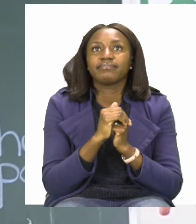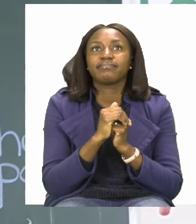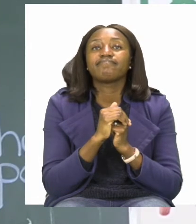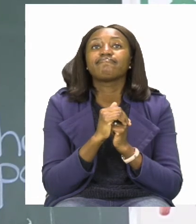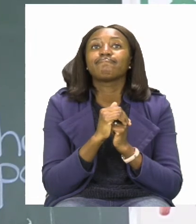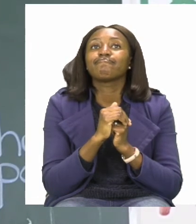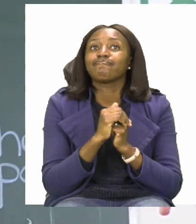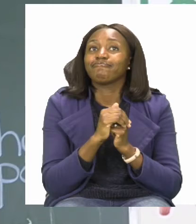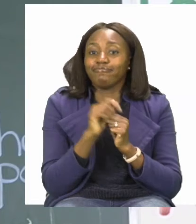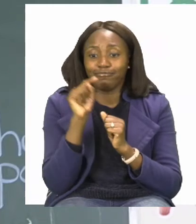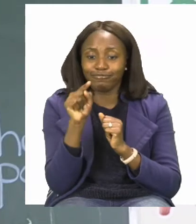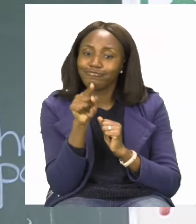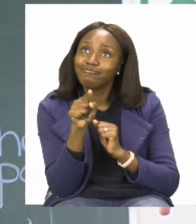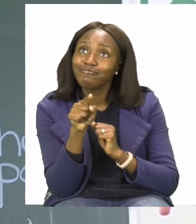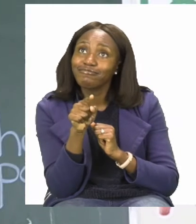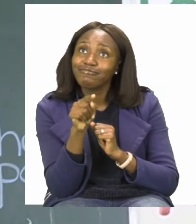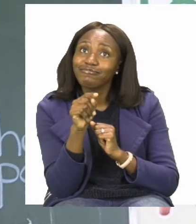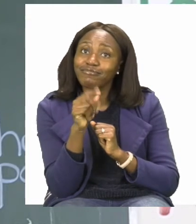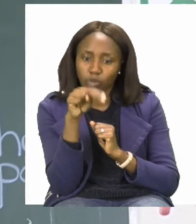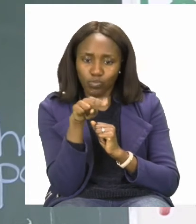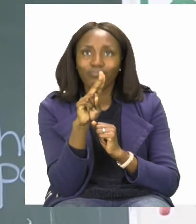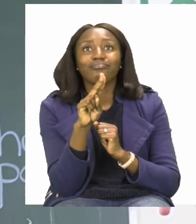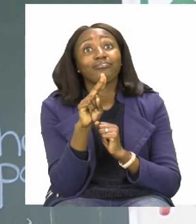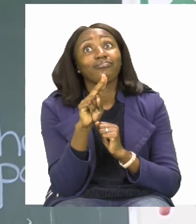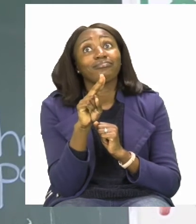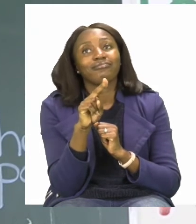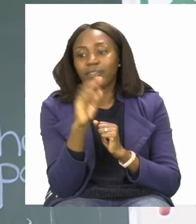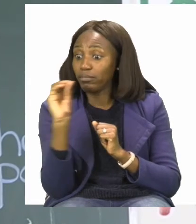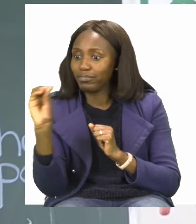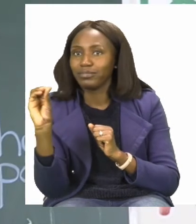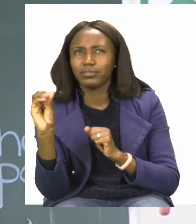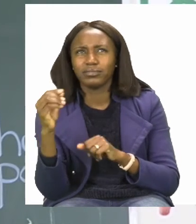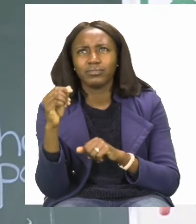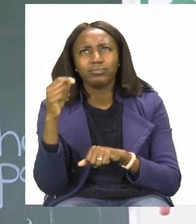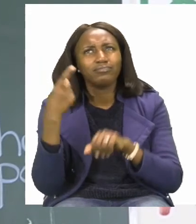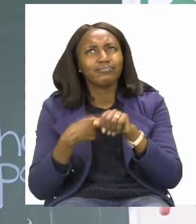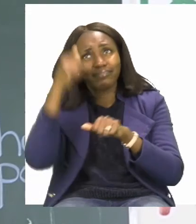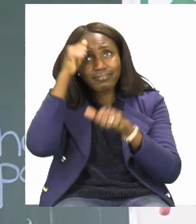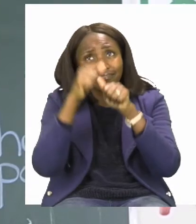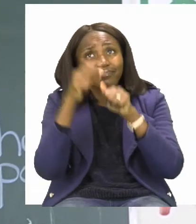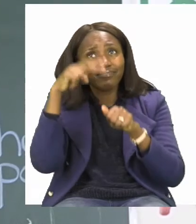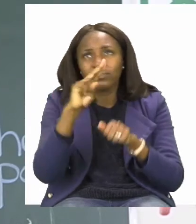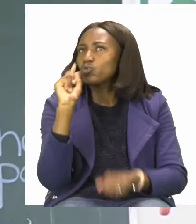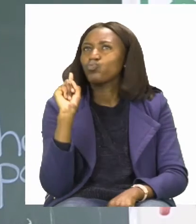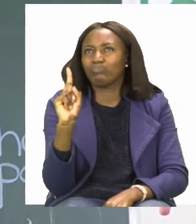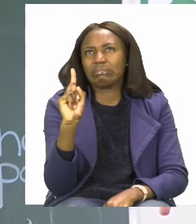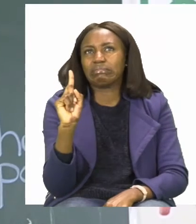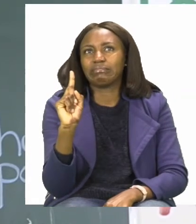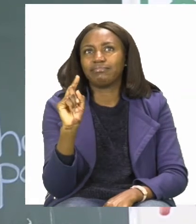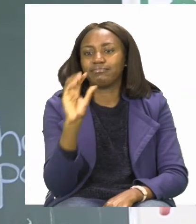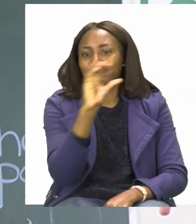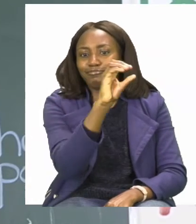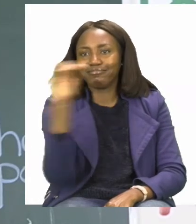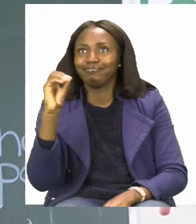Then now we need to put our unit. Now our unit is only one single digit, so we just